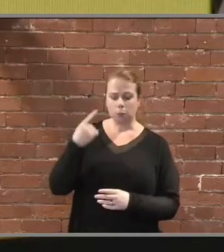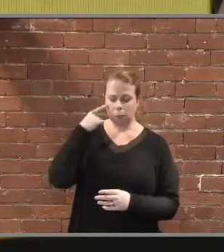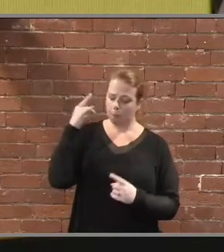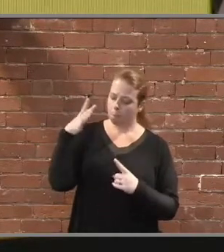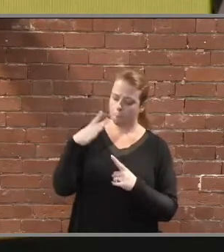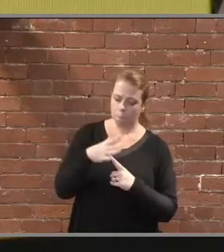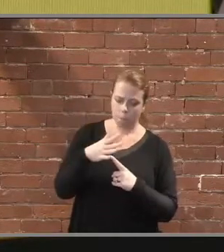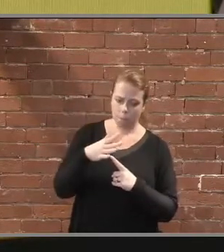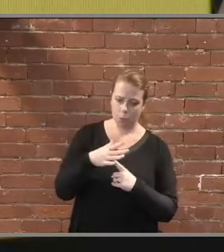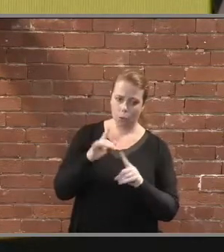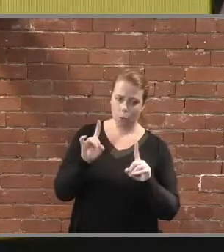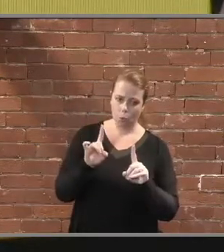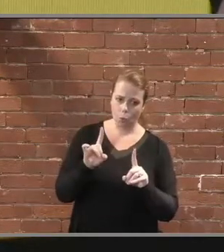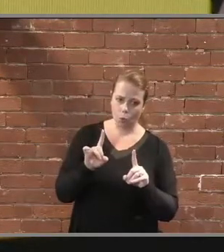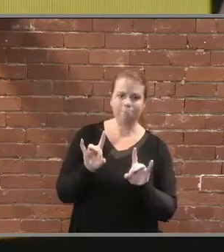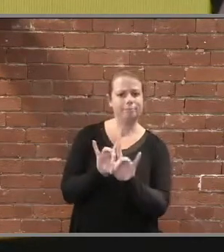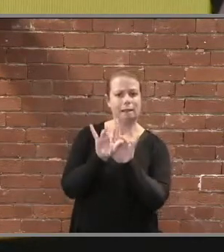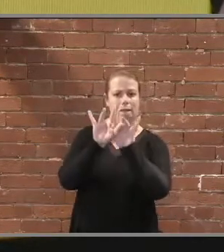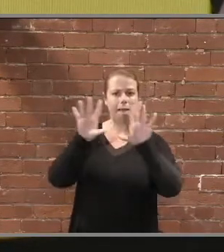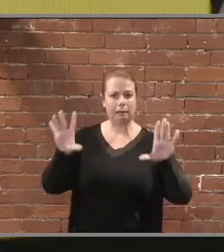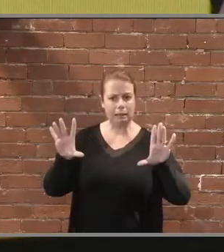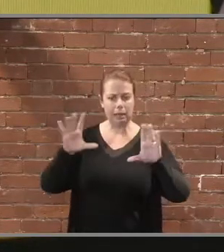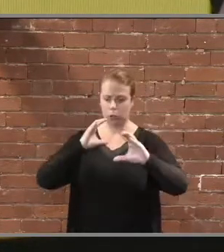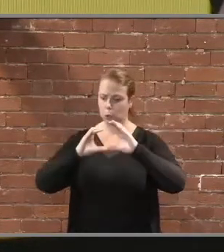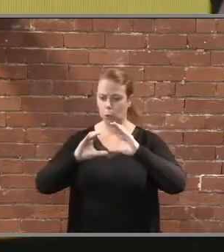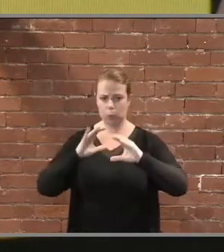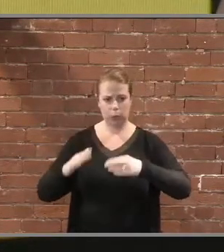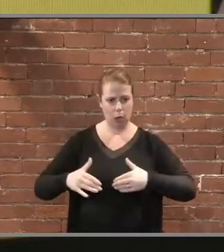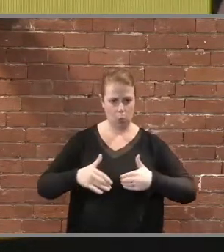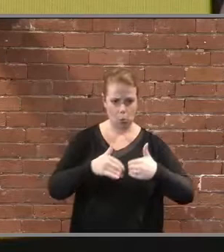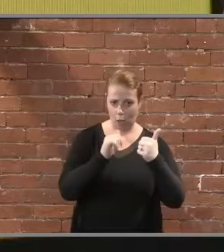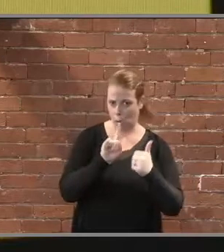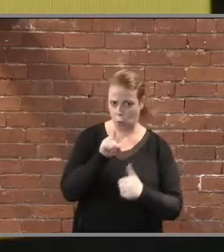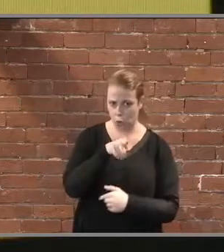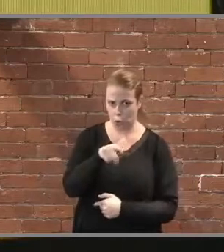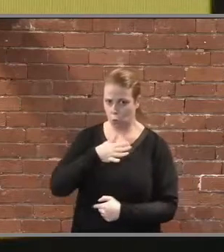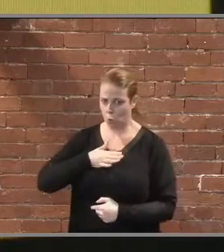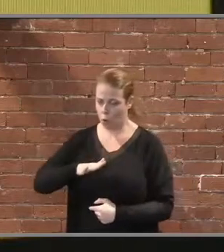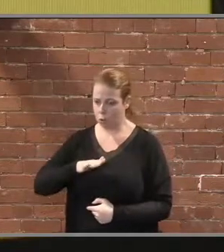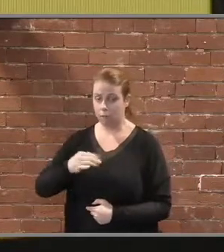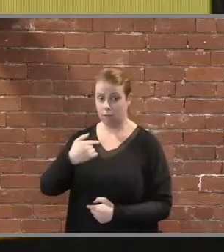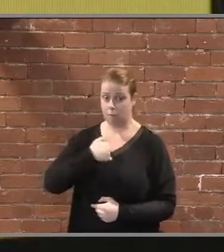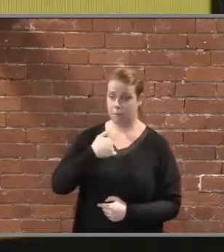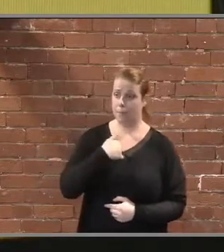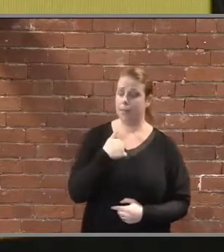important to be clear and articulate like what it is that you want. I think for me,